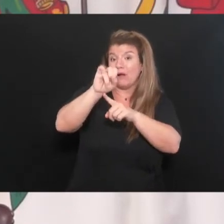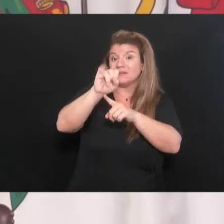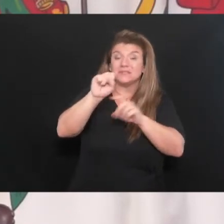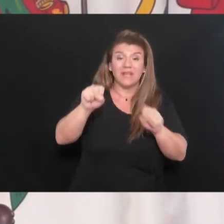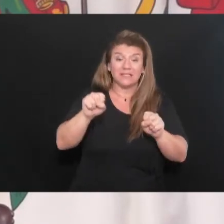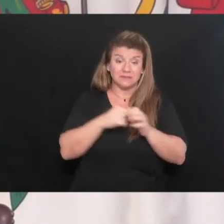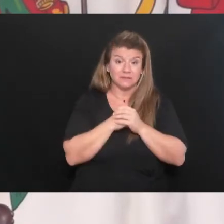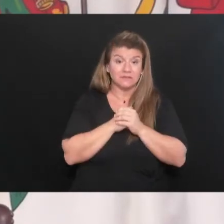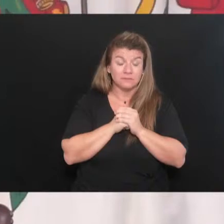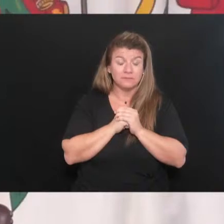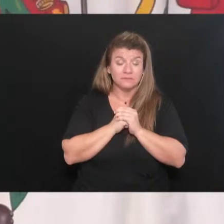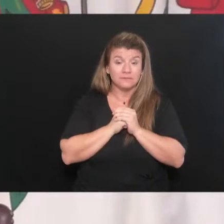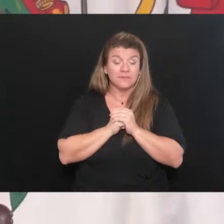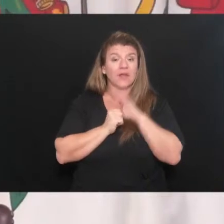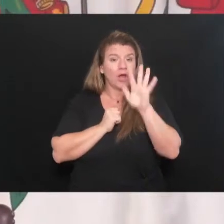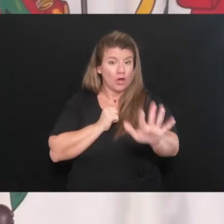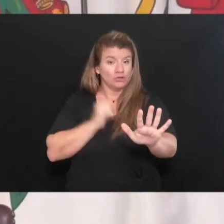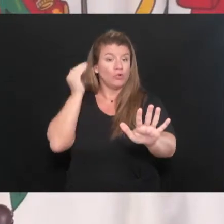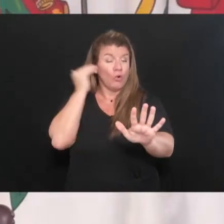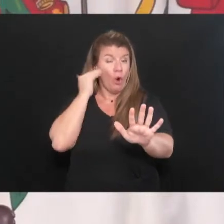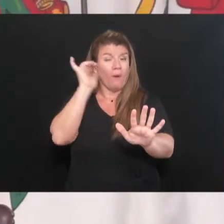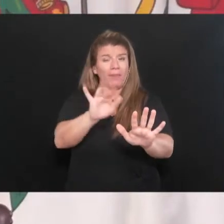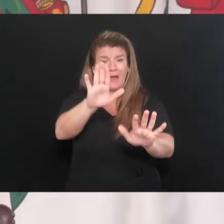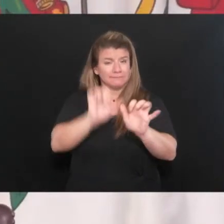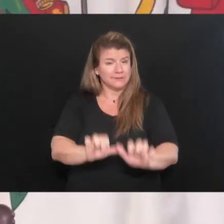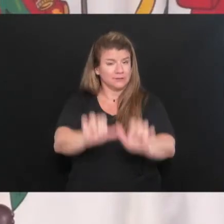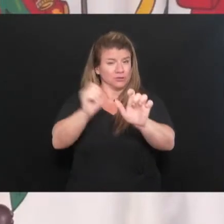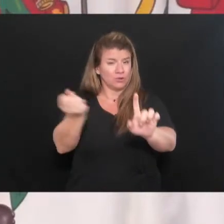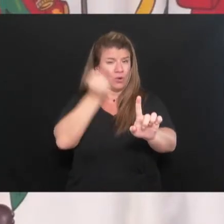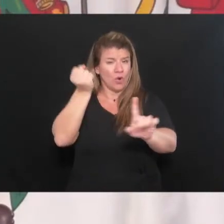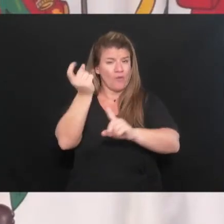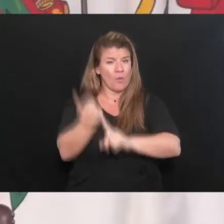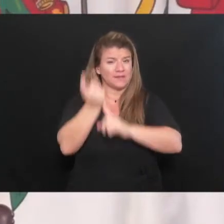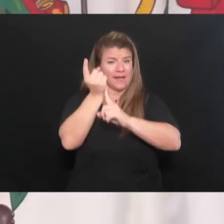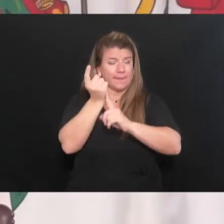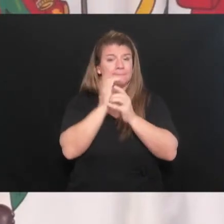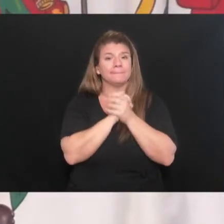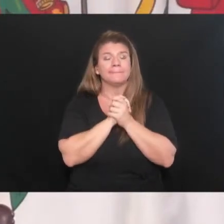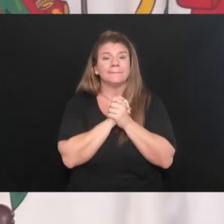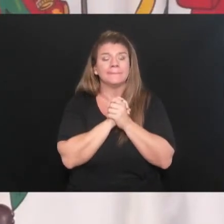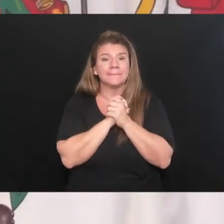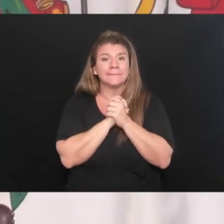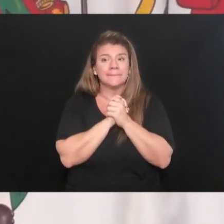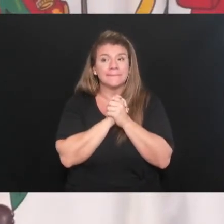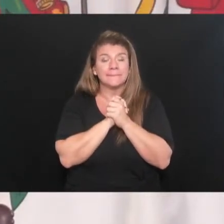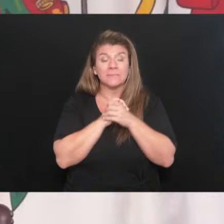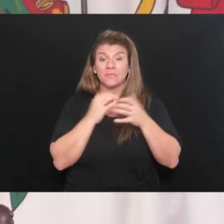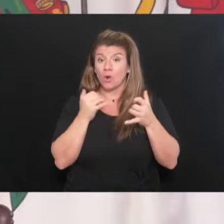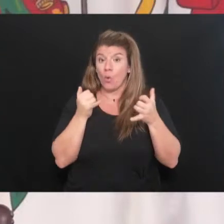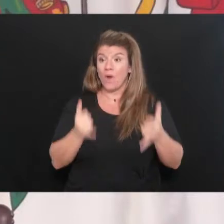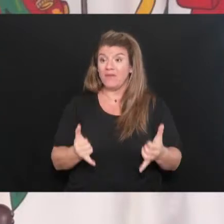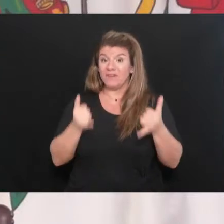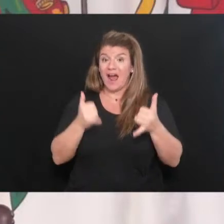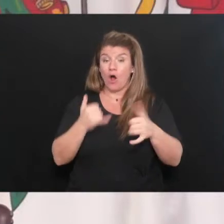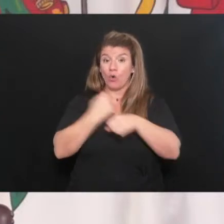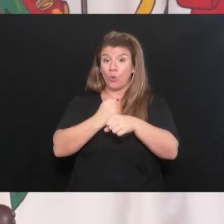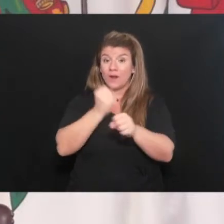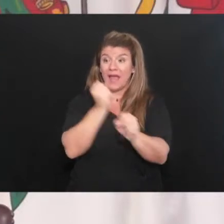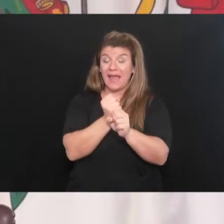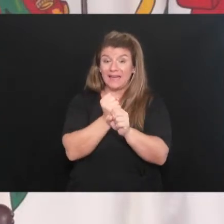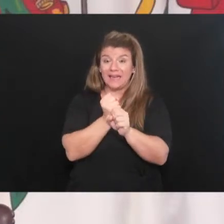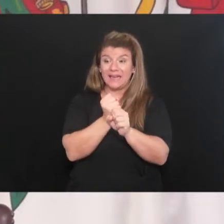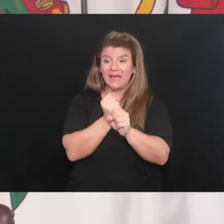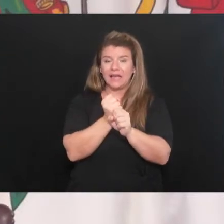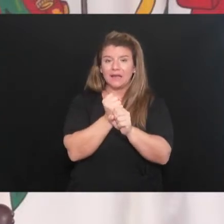Now, with that being said, just stay with me just 1 second and listen to me. We have now created another